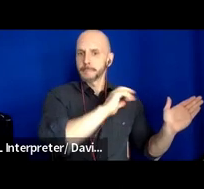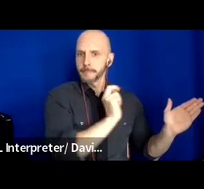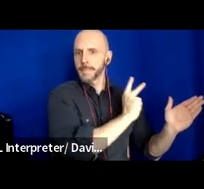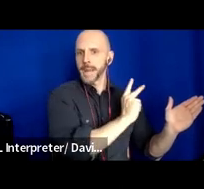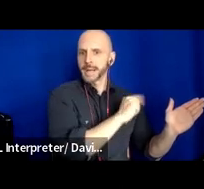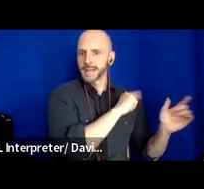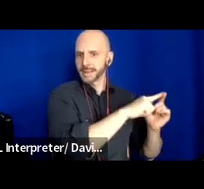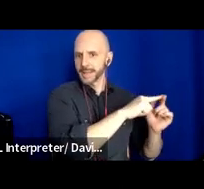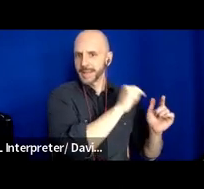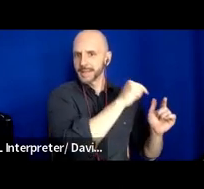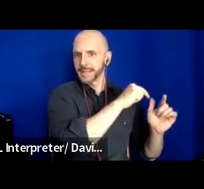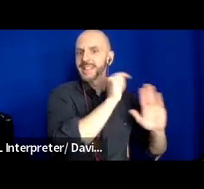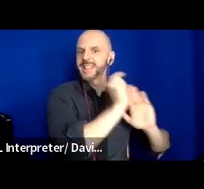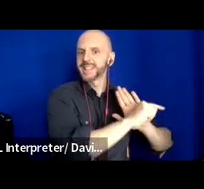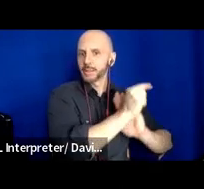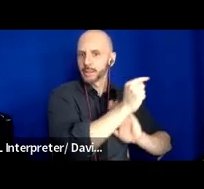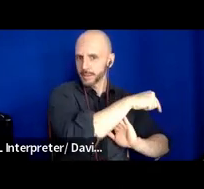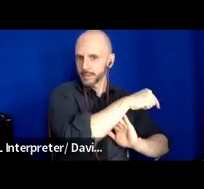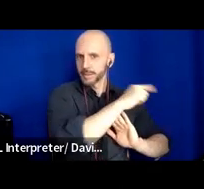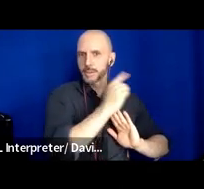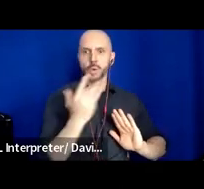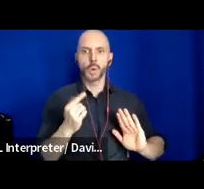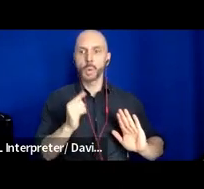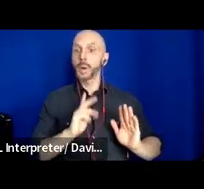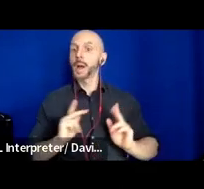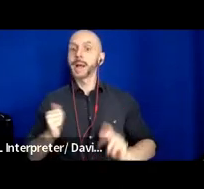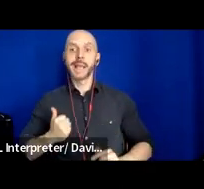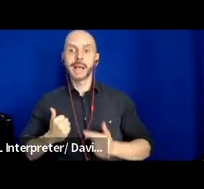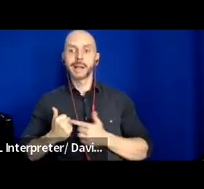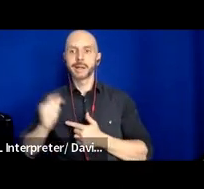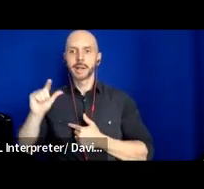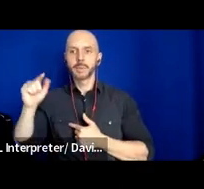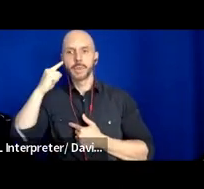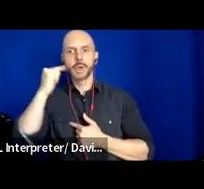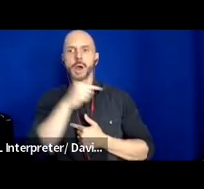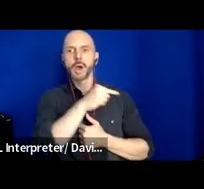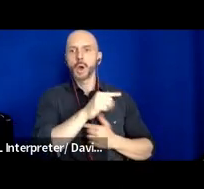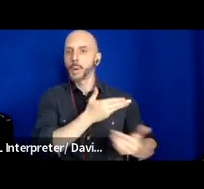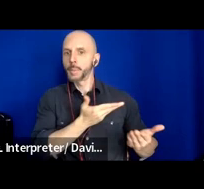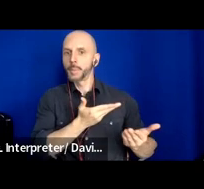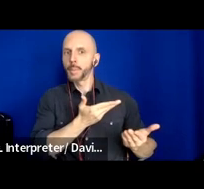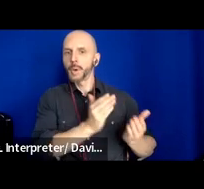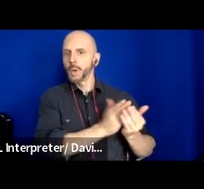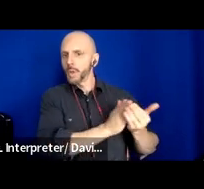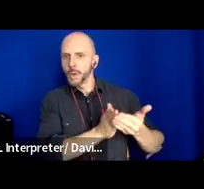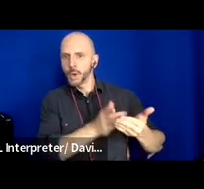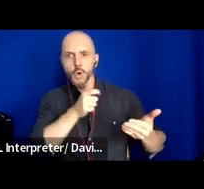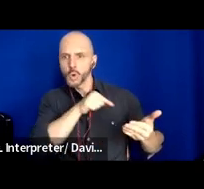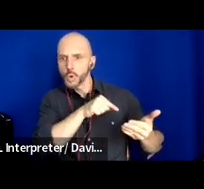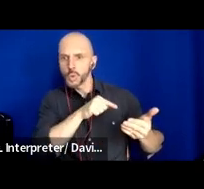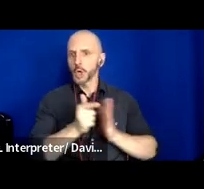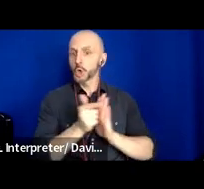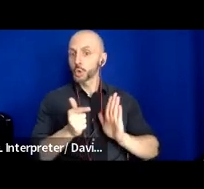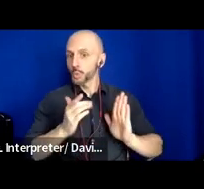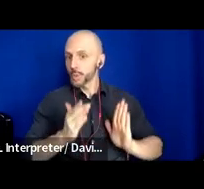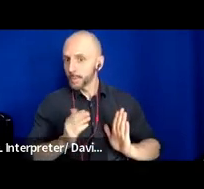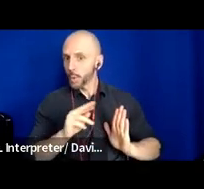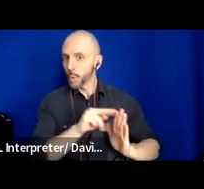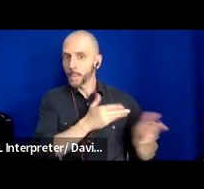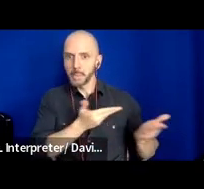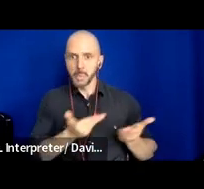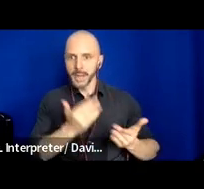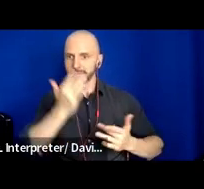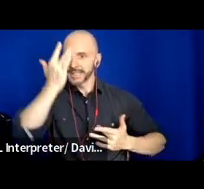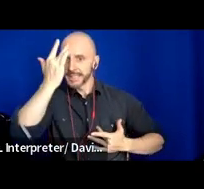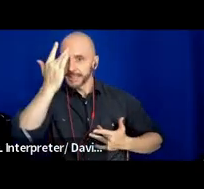for various reasons and ways. And so the thing that people may not know, and I know this a little bit in addition